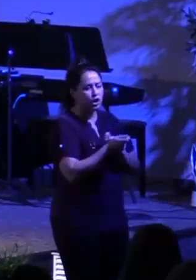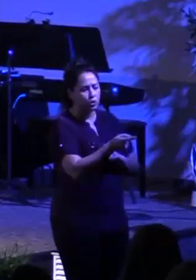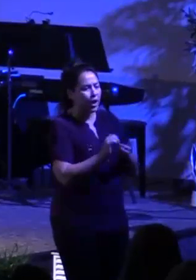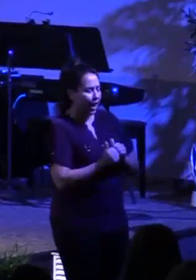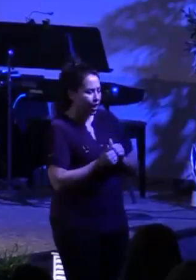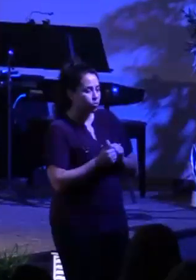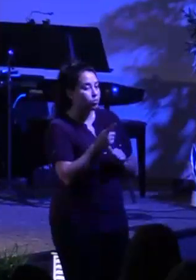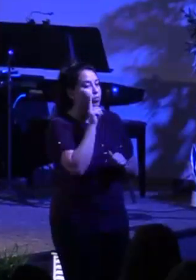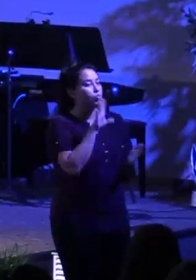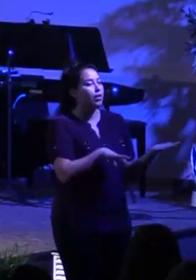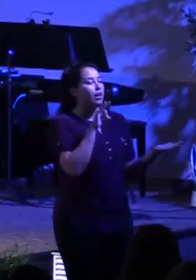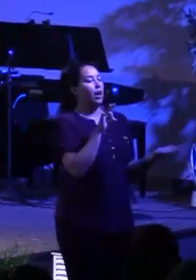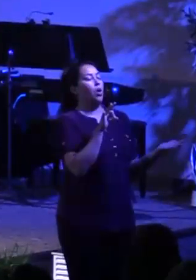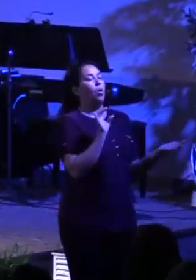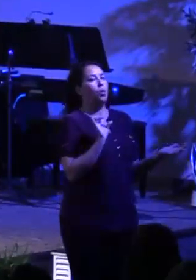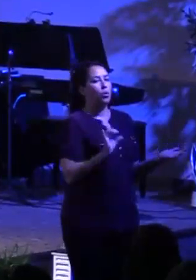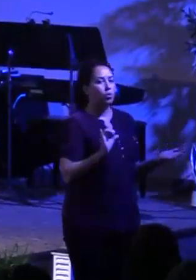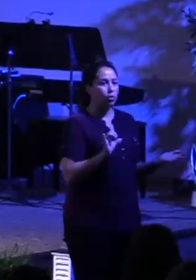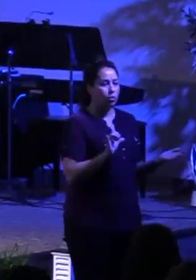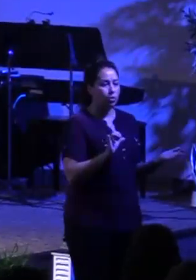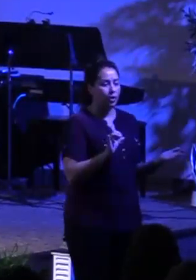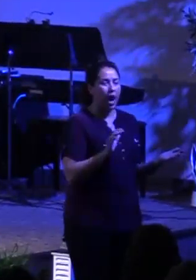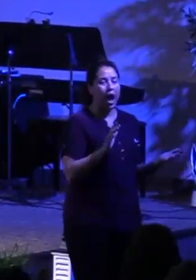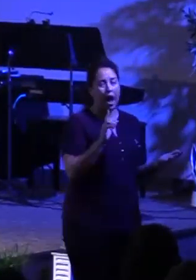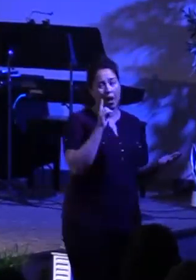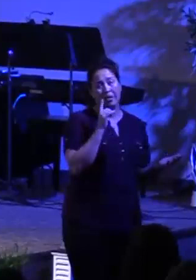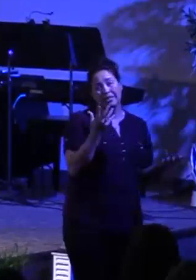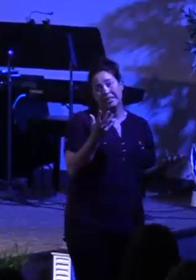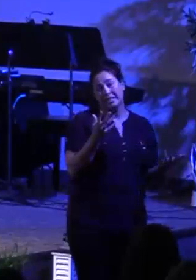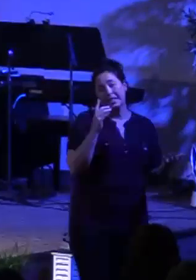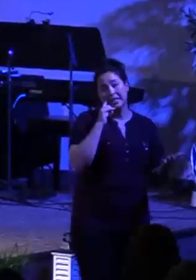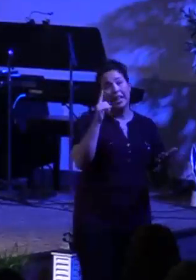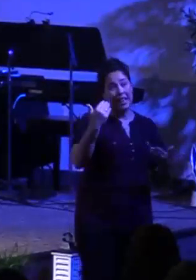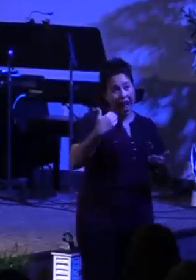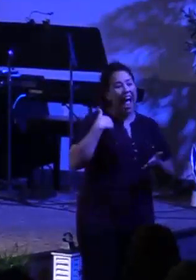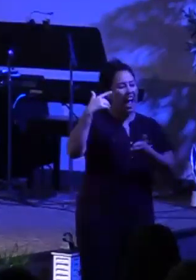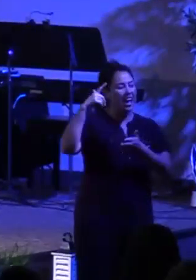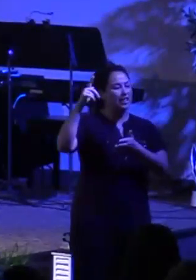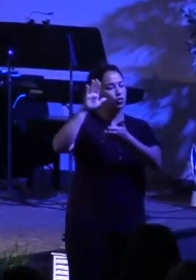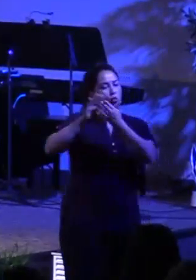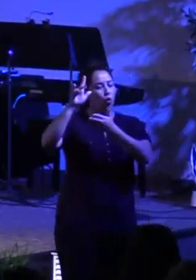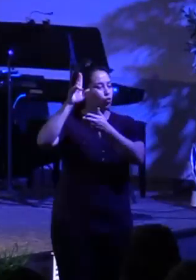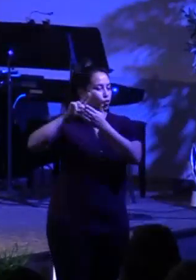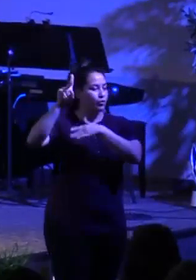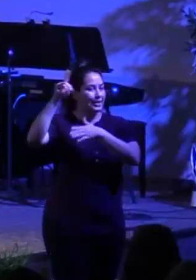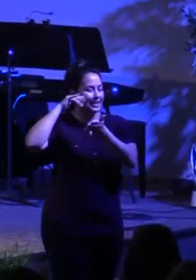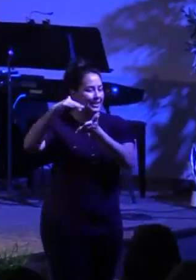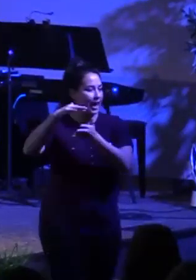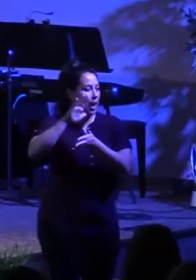And what you will discover is that most of the time, I would say 90, I think there's been studies done about this, is in the